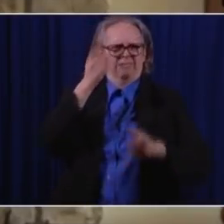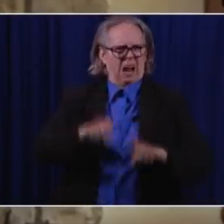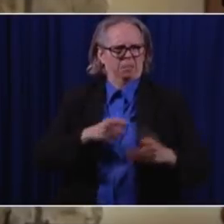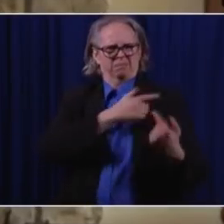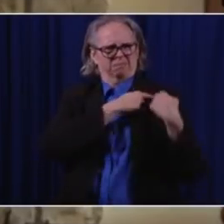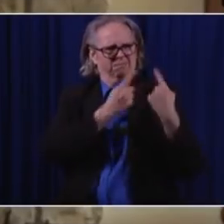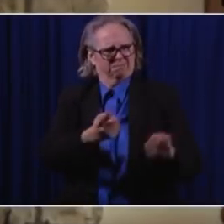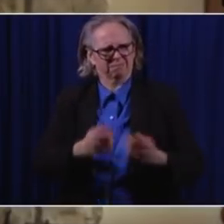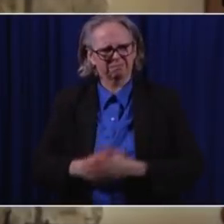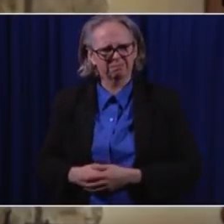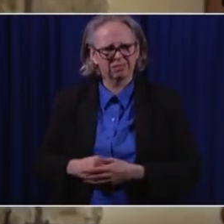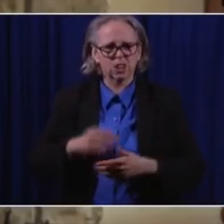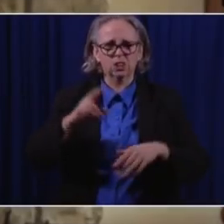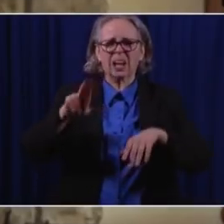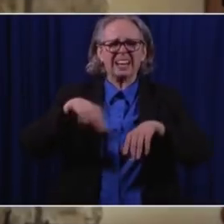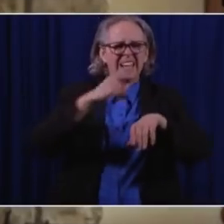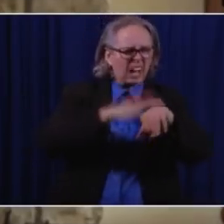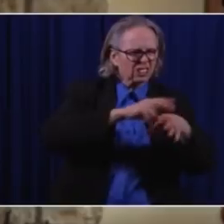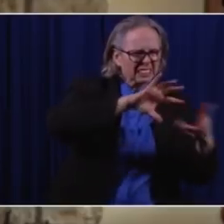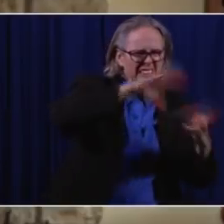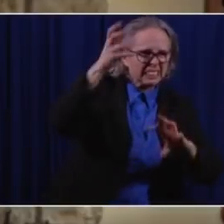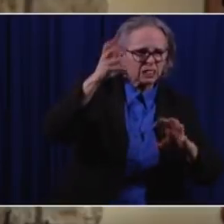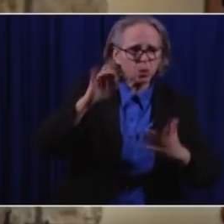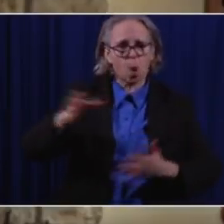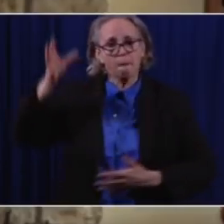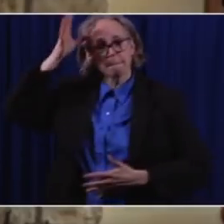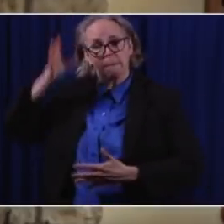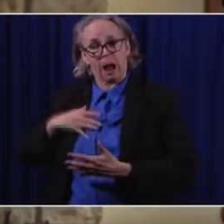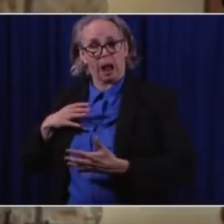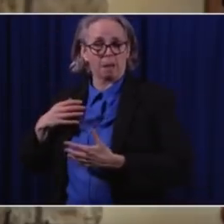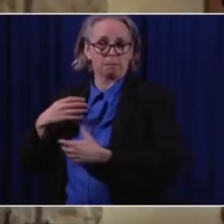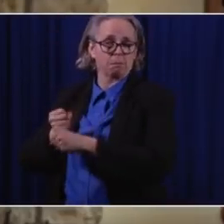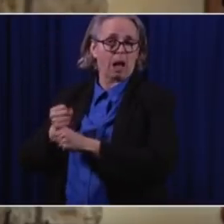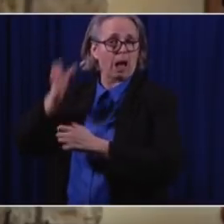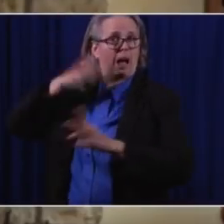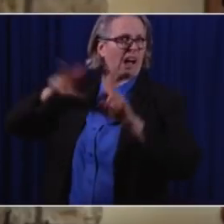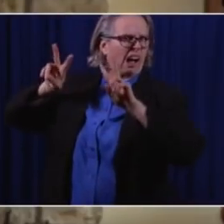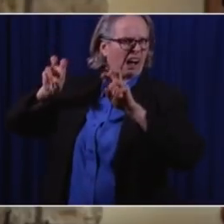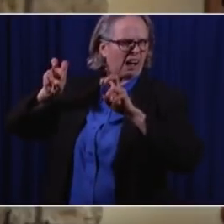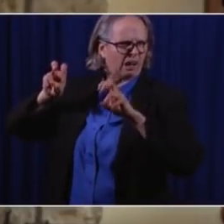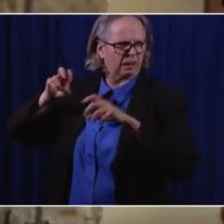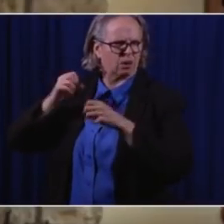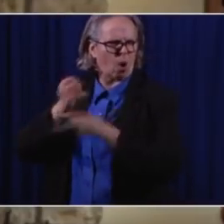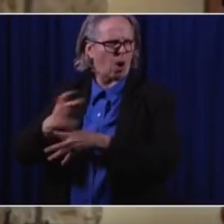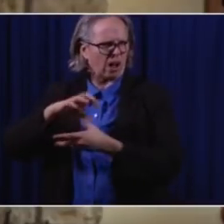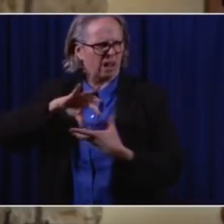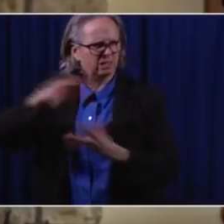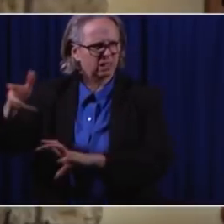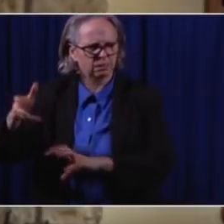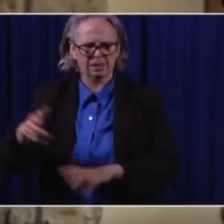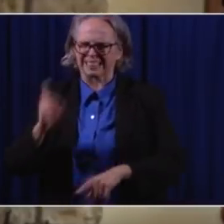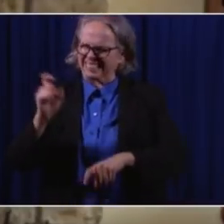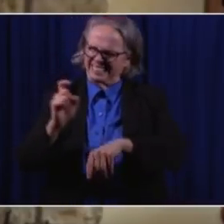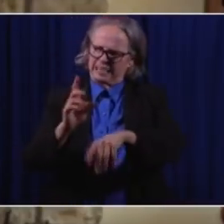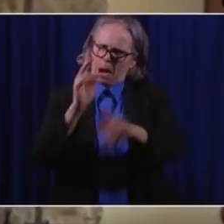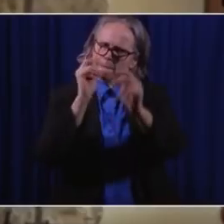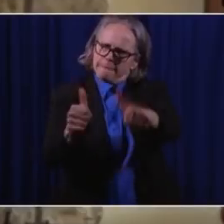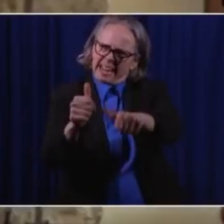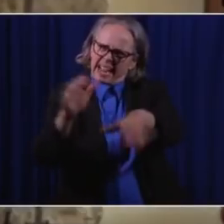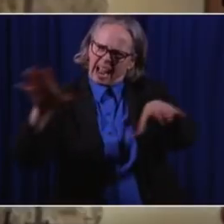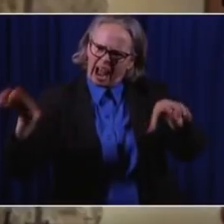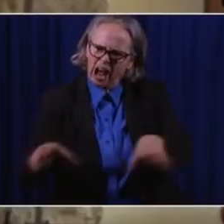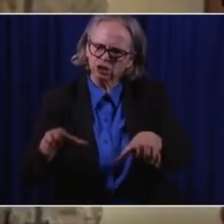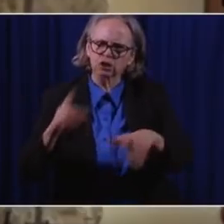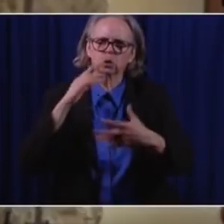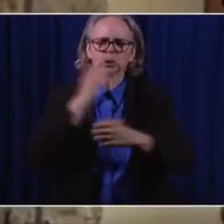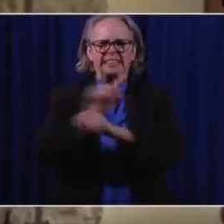and director of health to have to do immediate and long-term orders in order to save lives, reduce human suffering, and to eventually